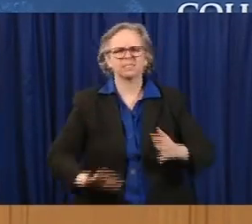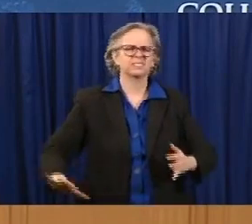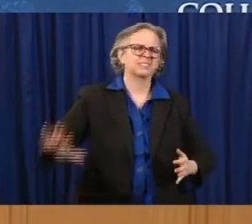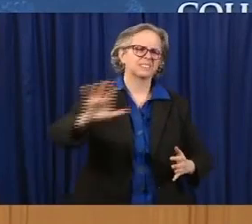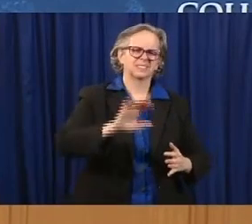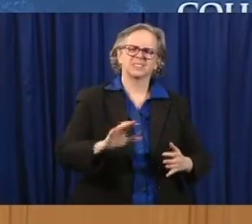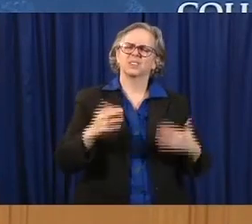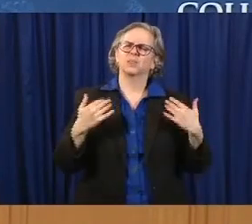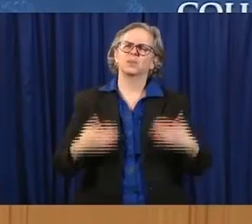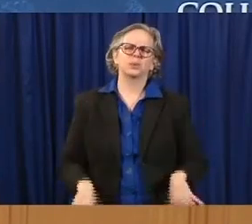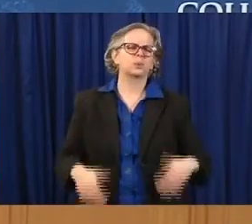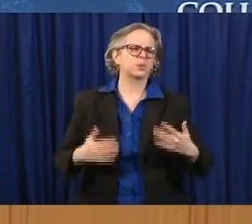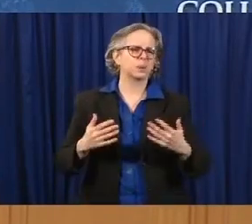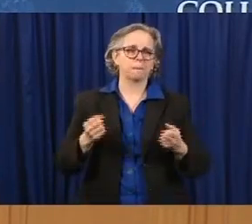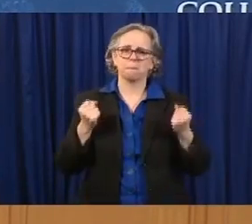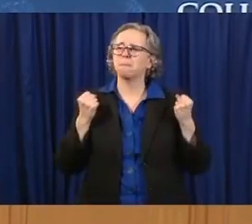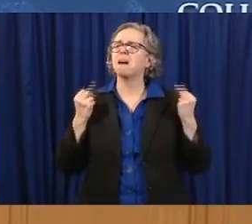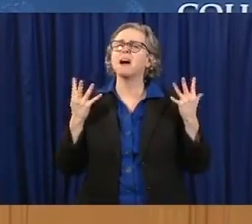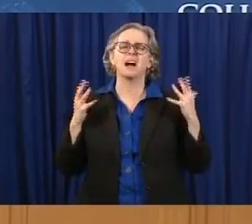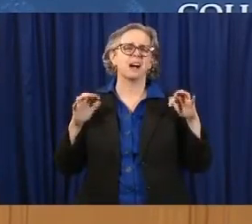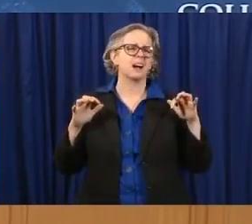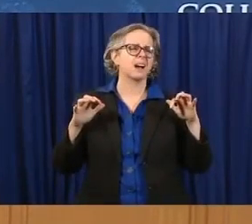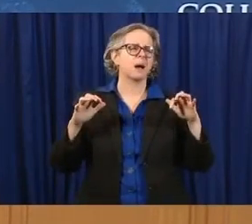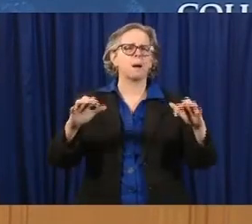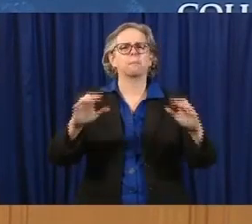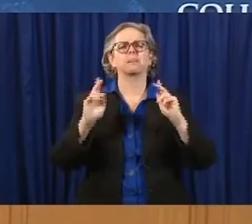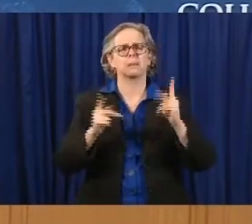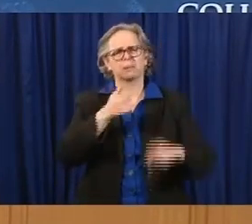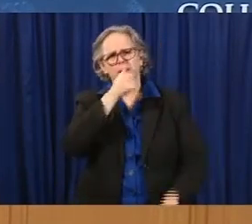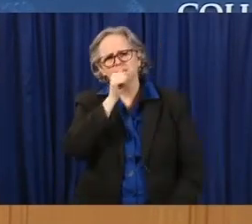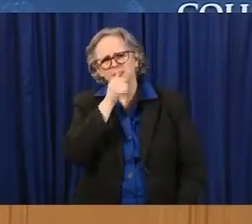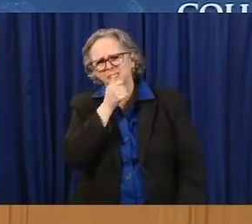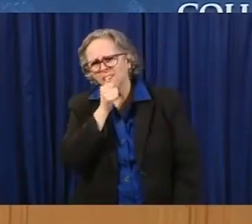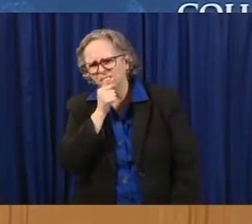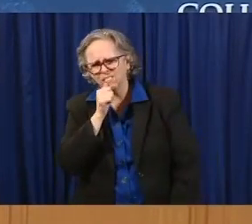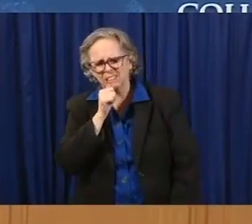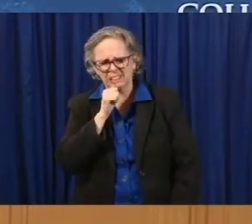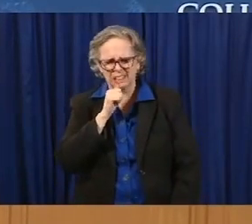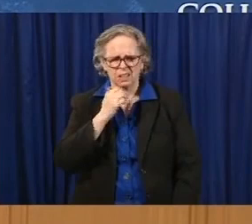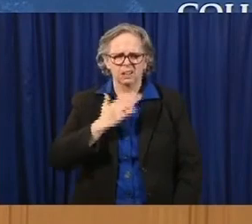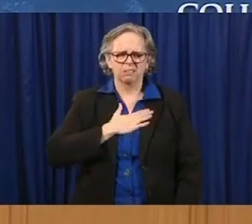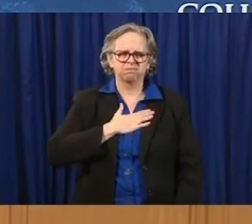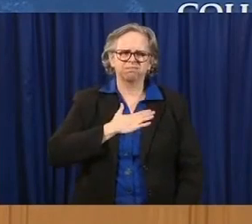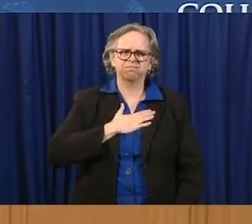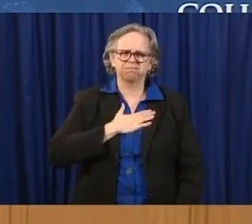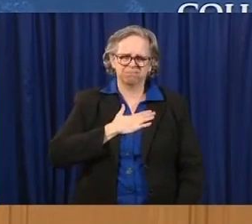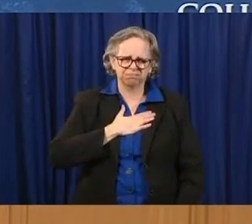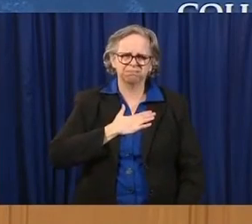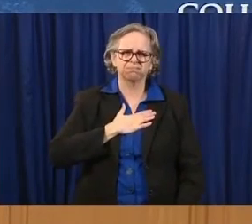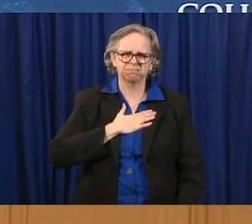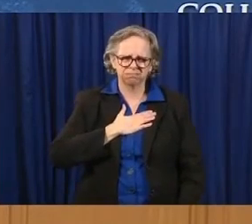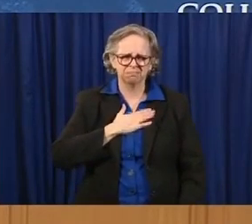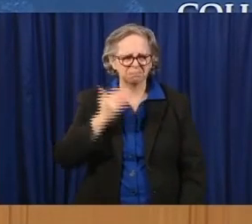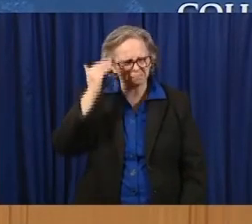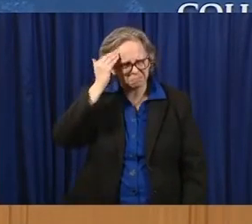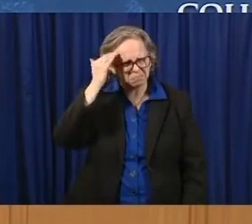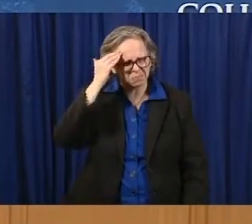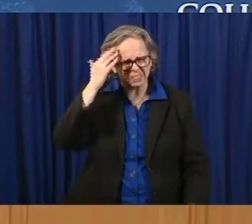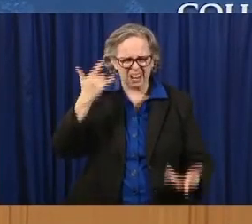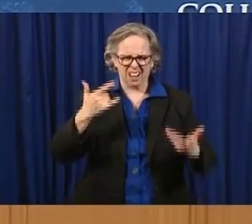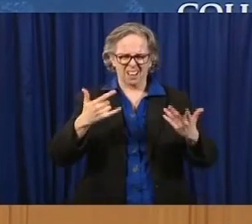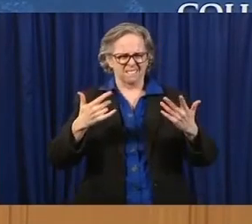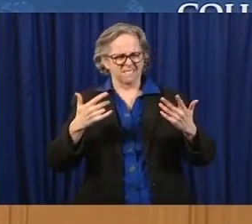in our community are suffering. We know the disproportionate negative health impact on African